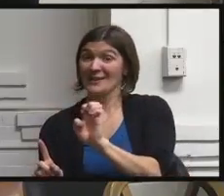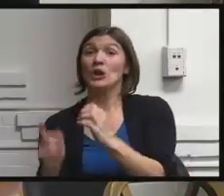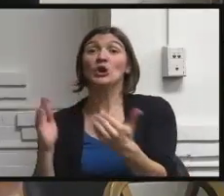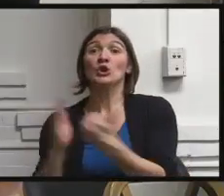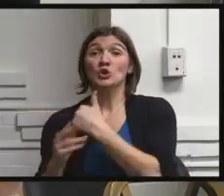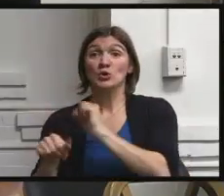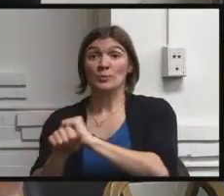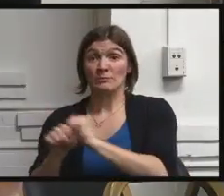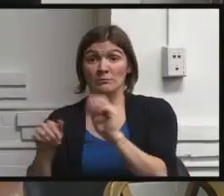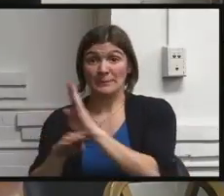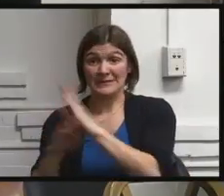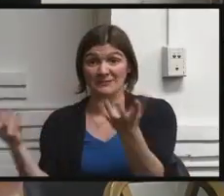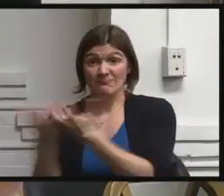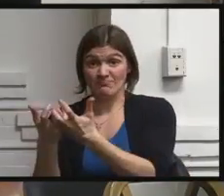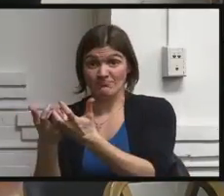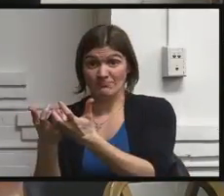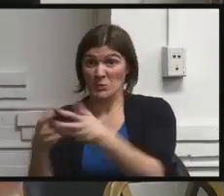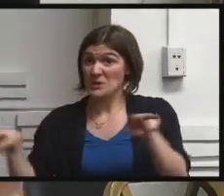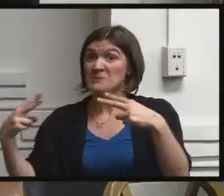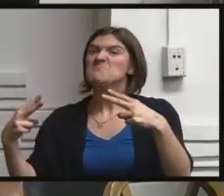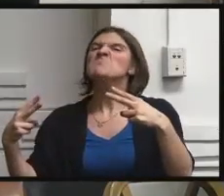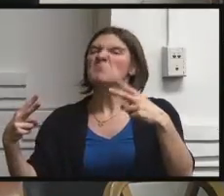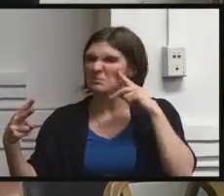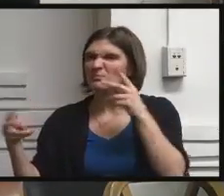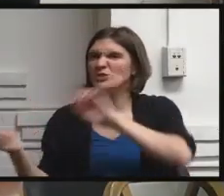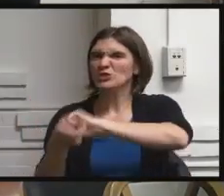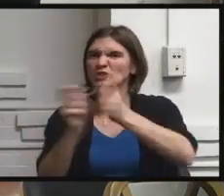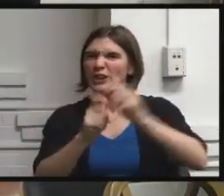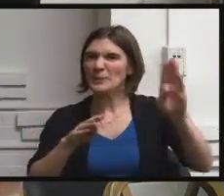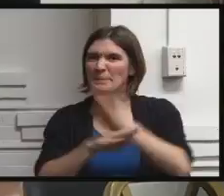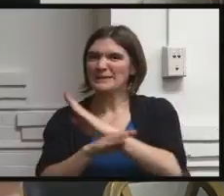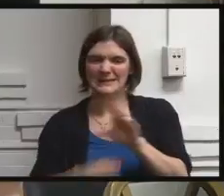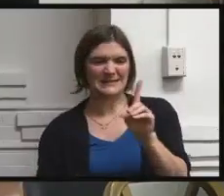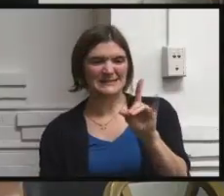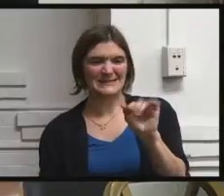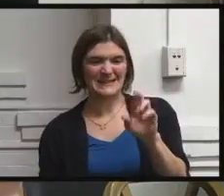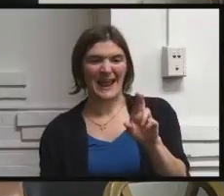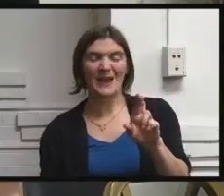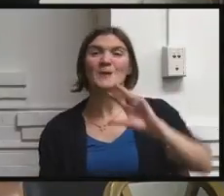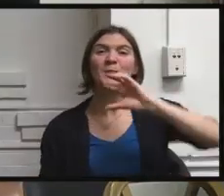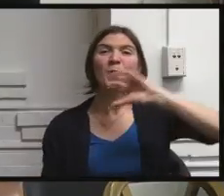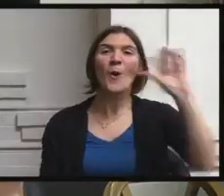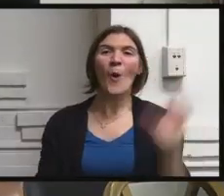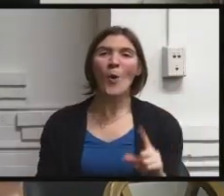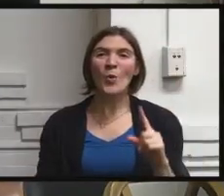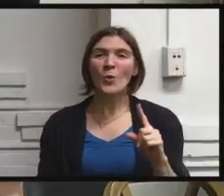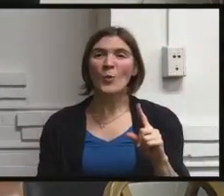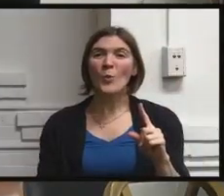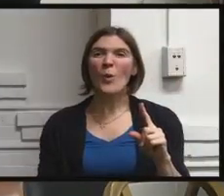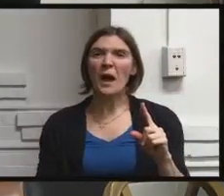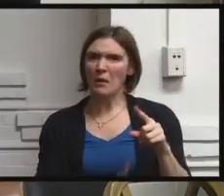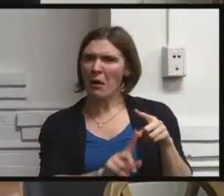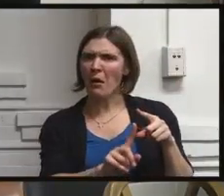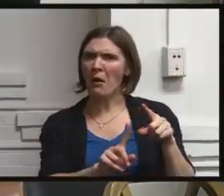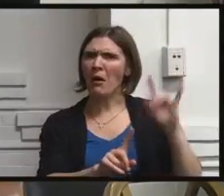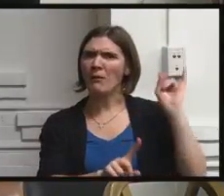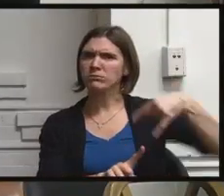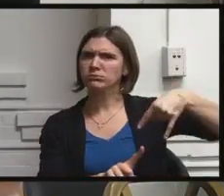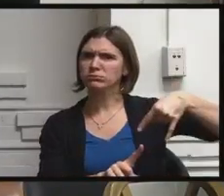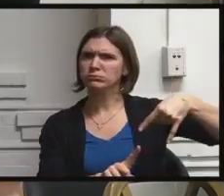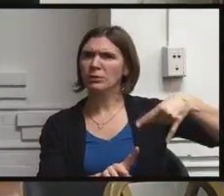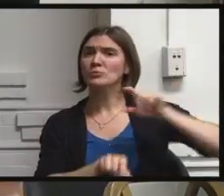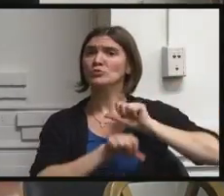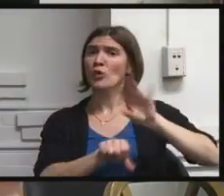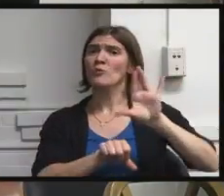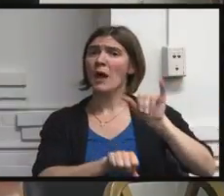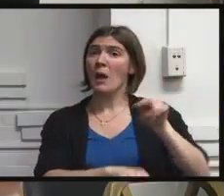diner, and I wanted to do something entirely different. And we saw that the diner, the old jazz diner, had been for rent for a long time. And we were driving